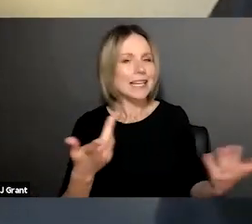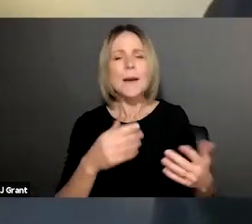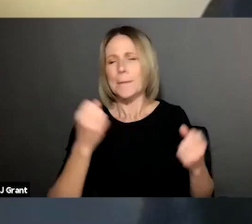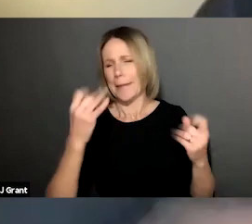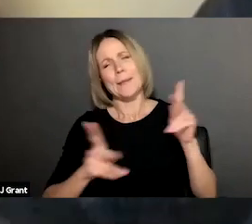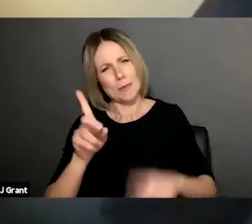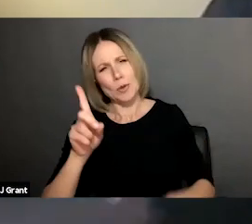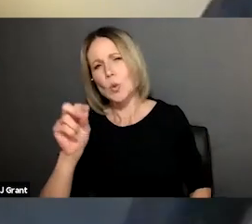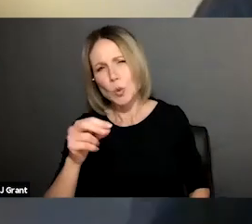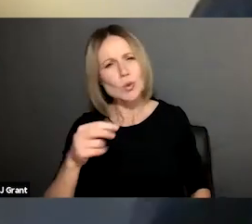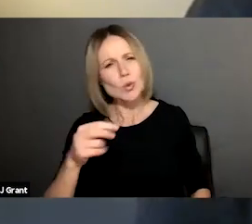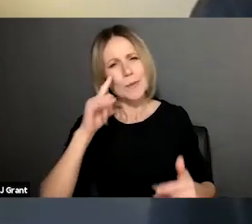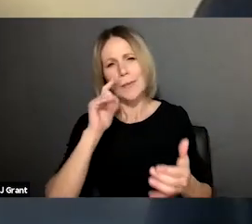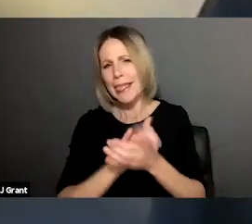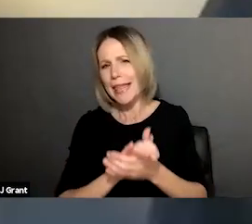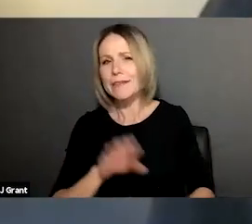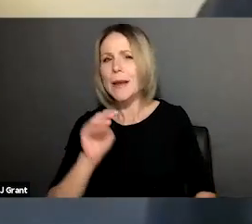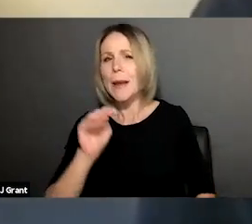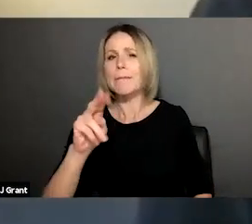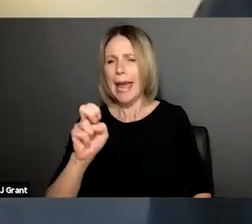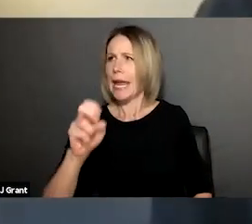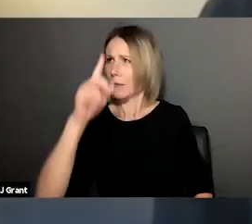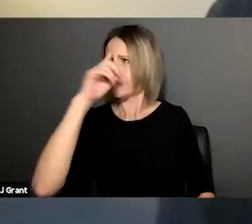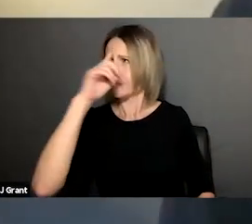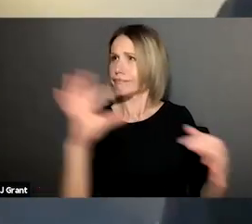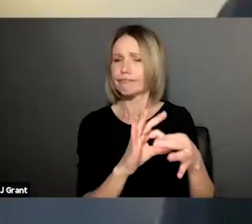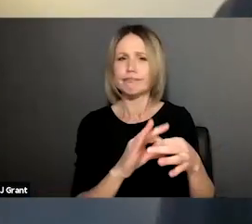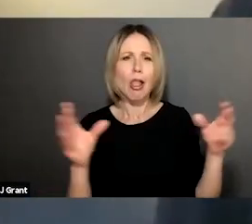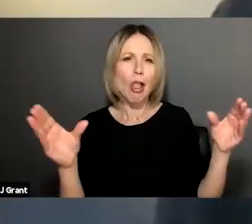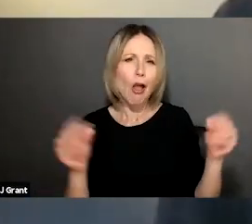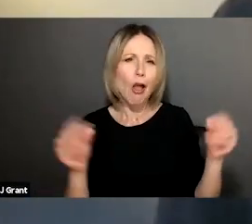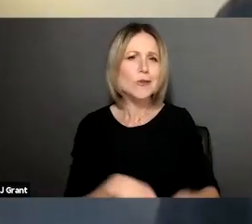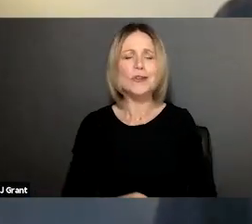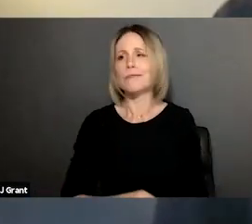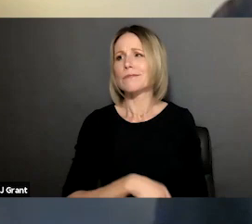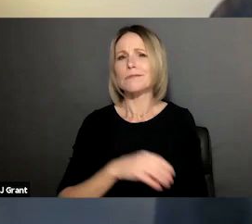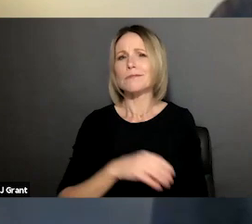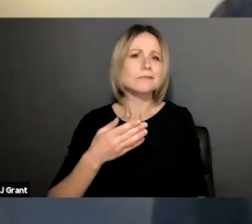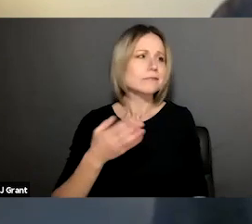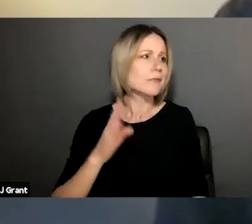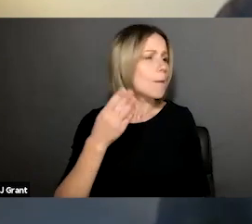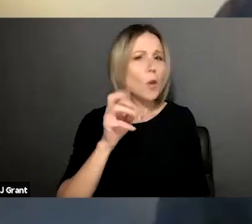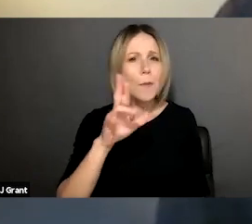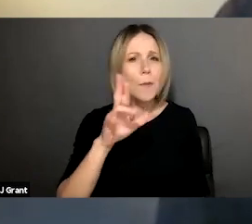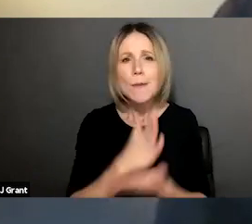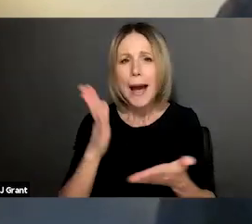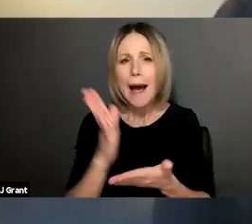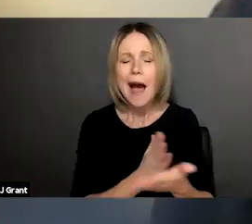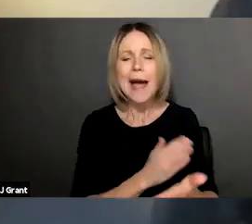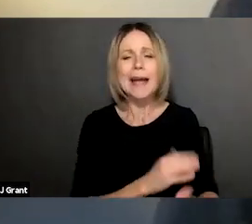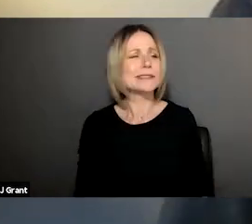Maine's food and you have a lobster roll and a slice of blueberry pie and that's it. But if you look at what happened to the